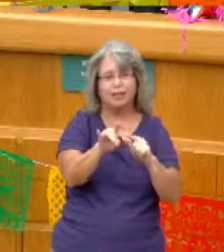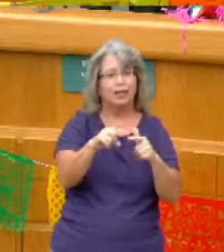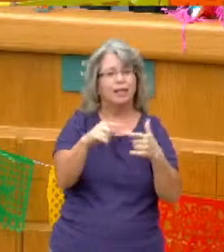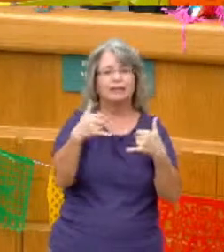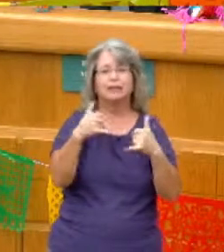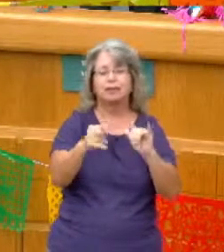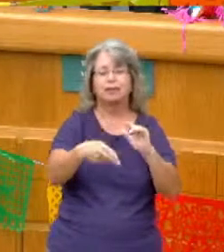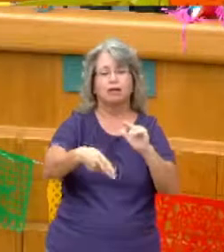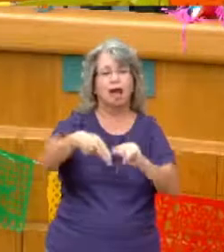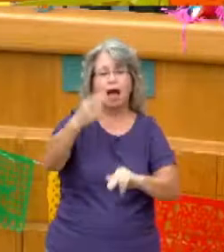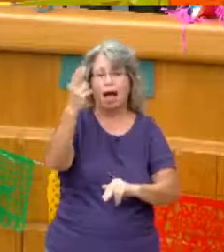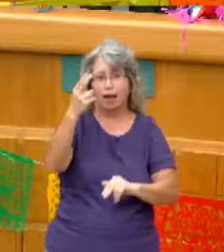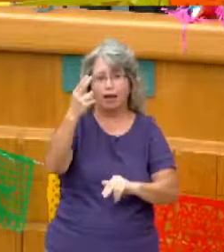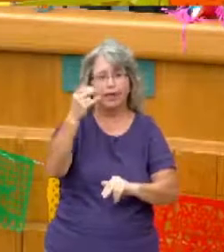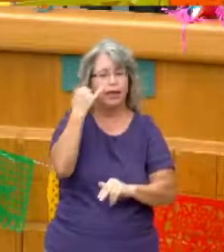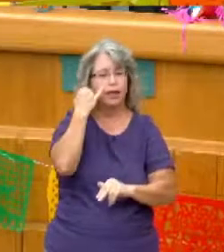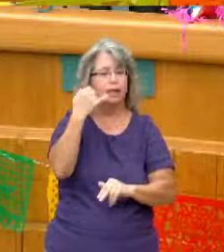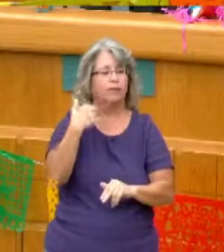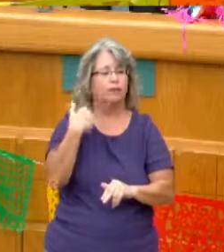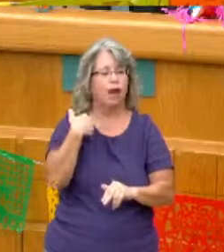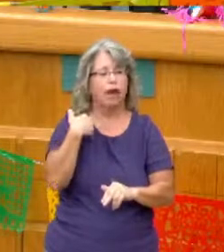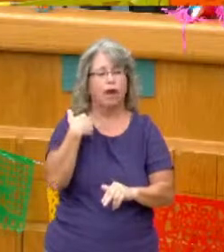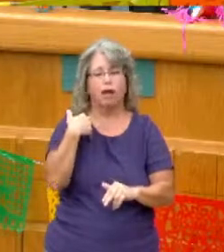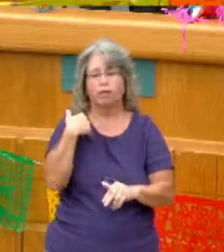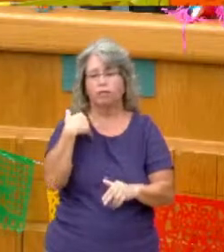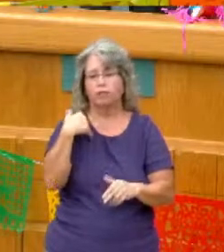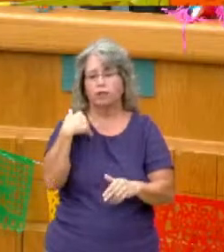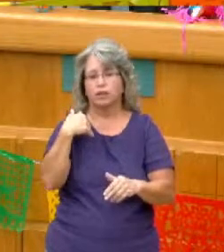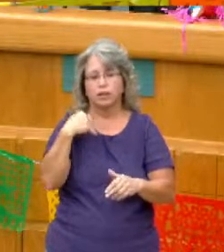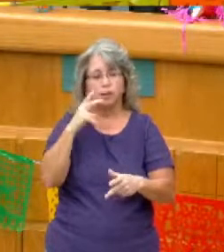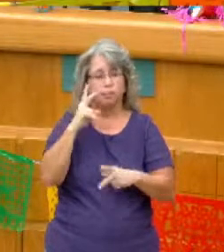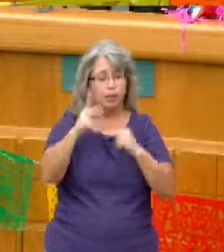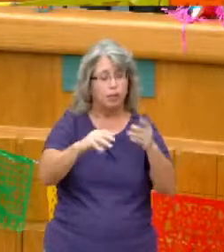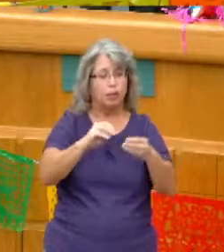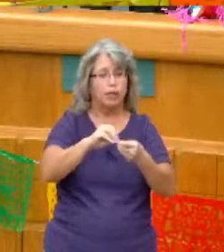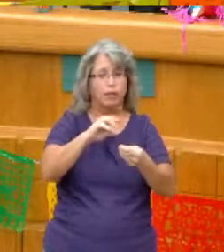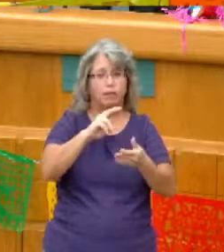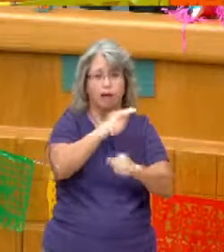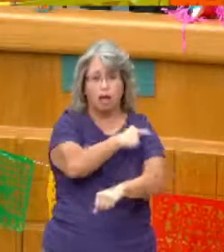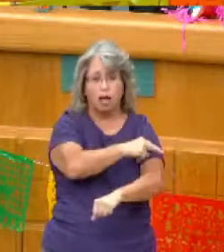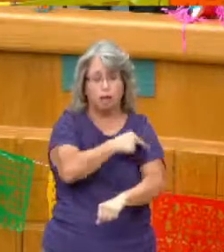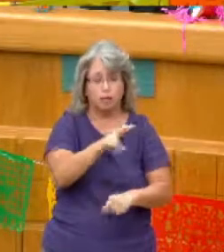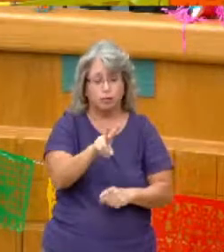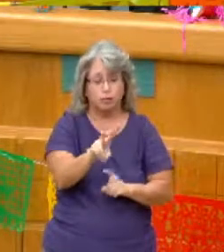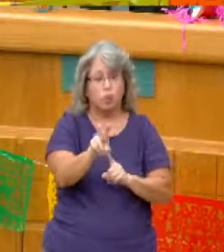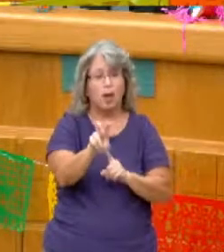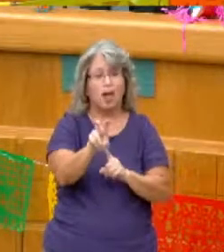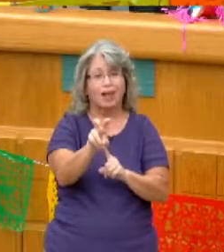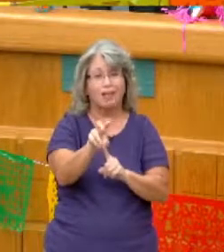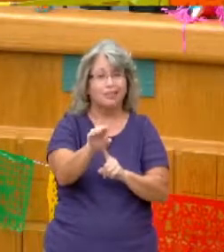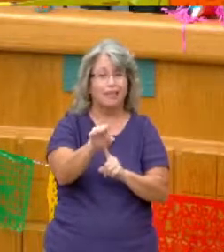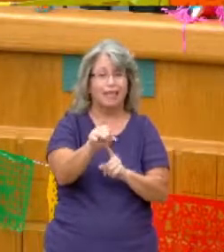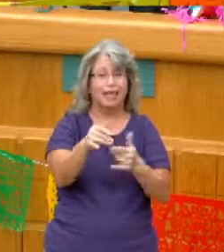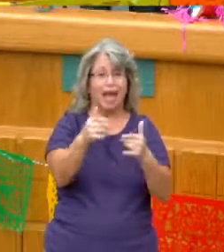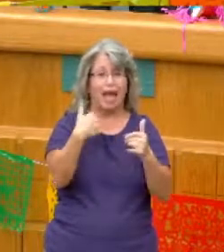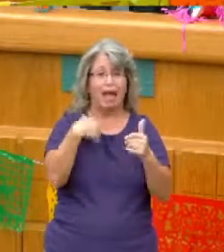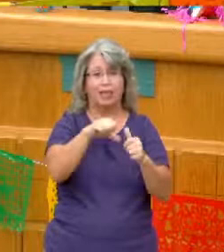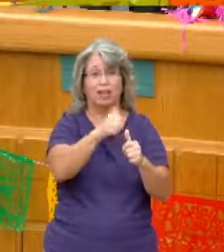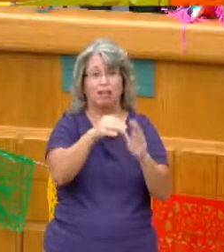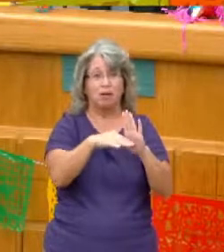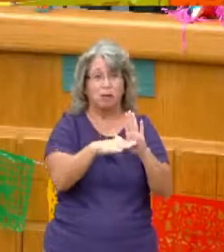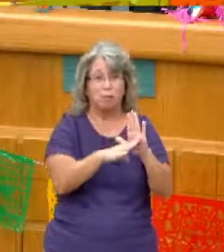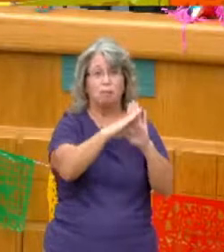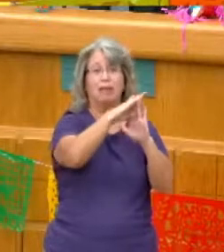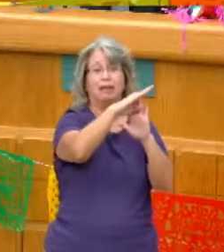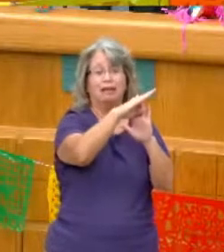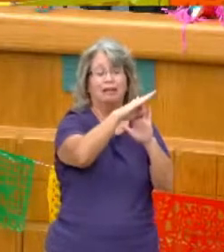high. So if you have hospitalizations at 200 and then you go into another peak, your cases are going to go up very quickly